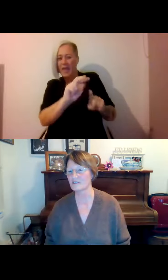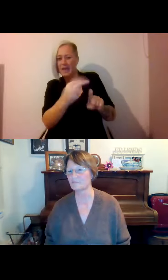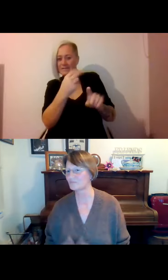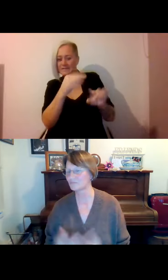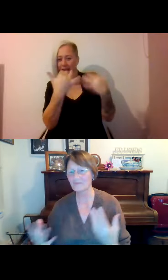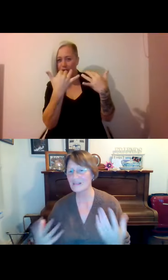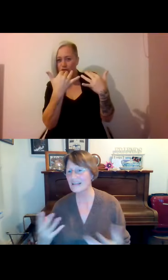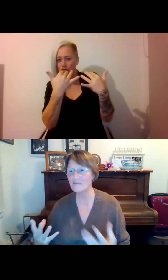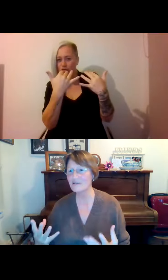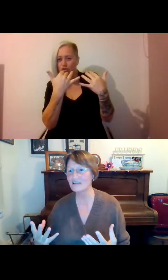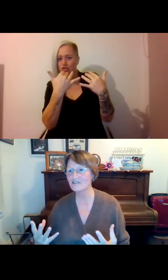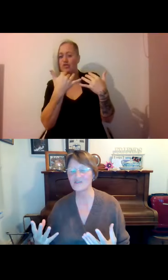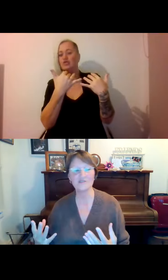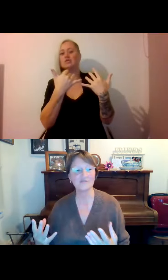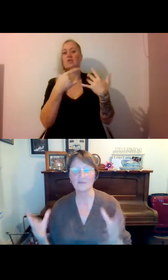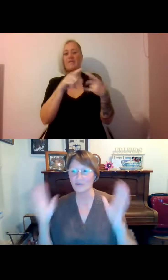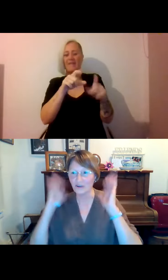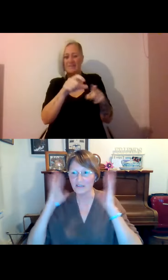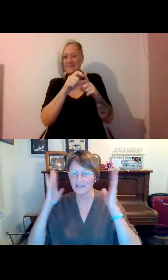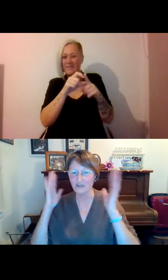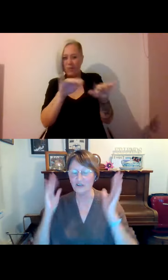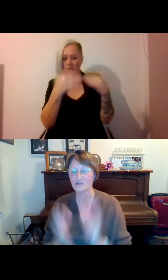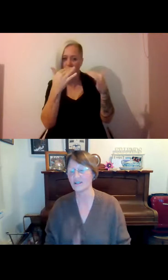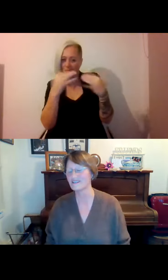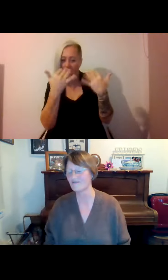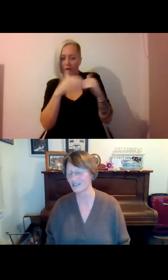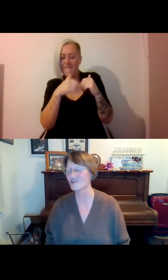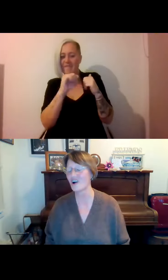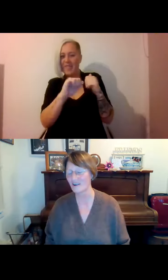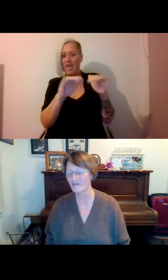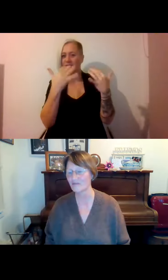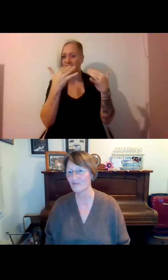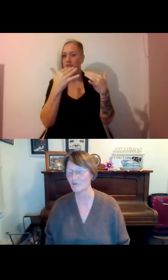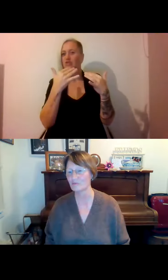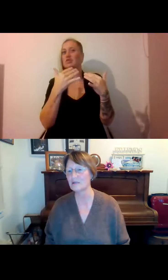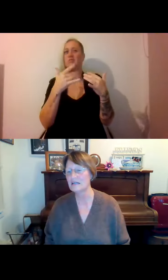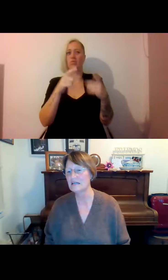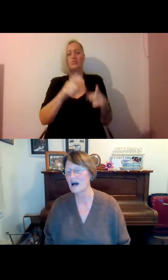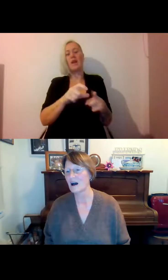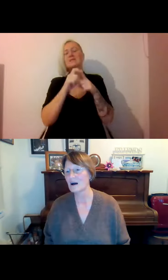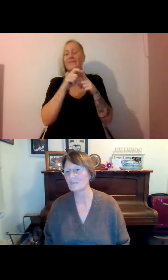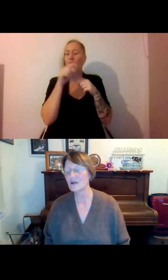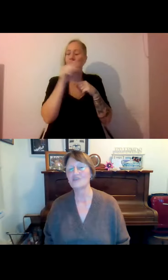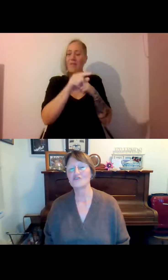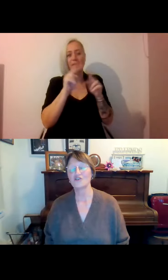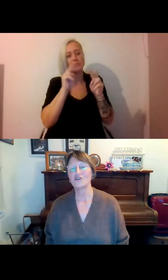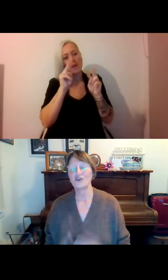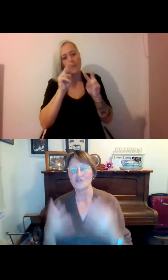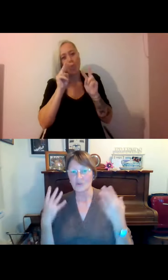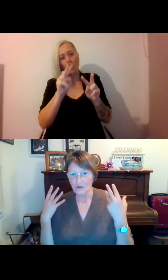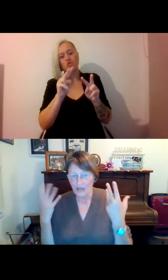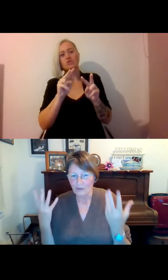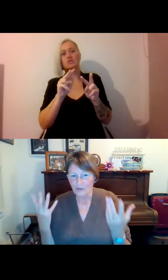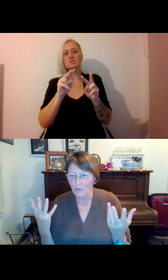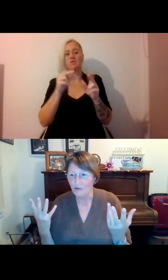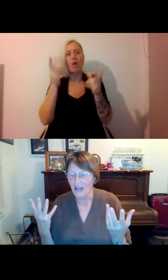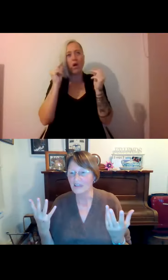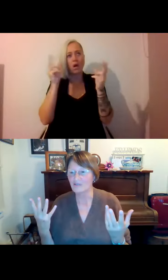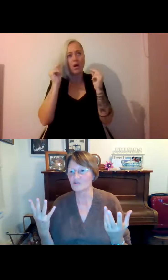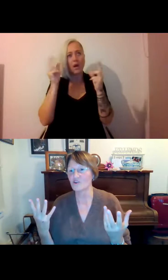focusing, keeping the attention of someone who has difficulty and it's really tiring for them to be able